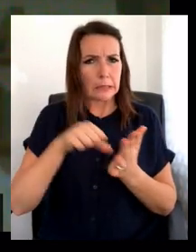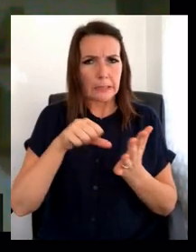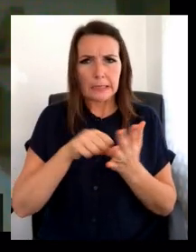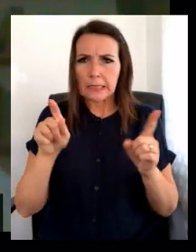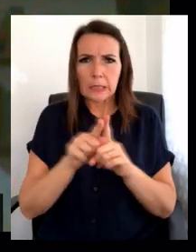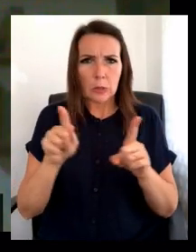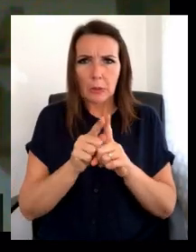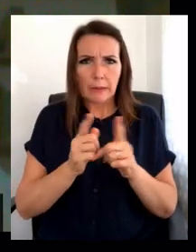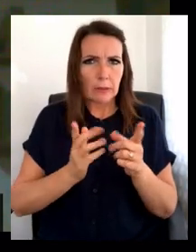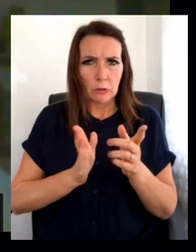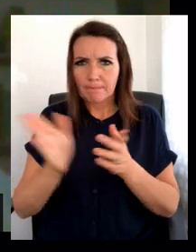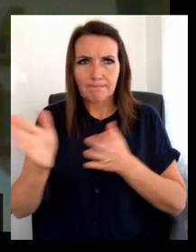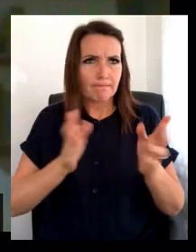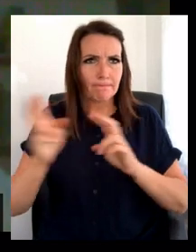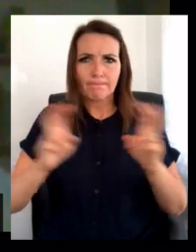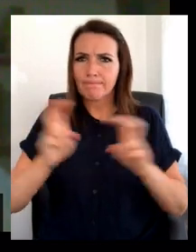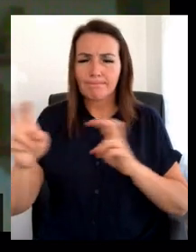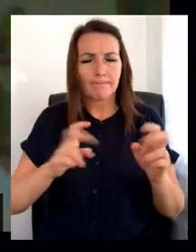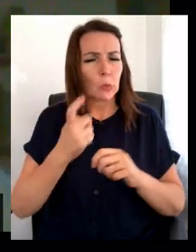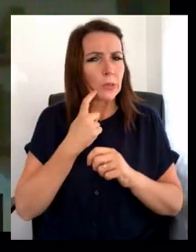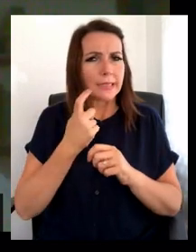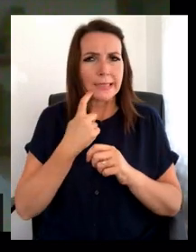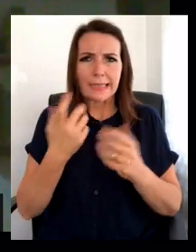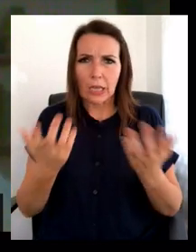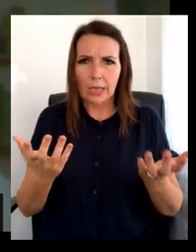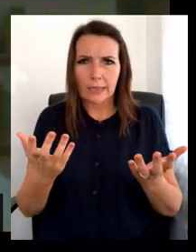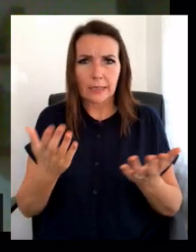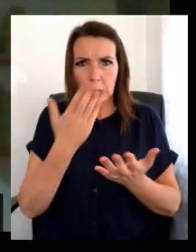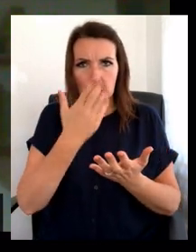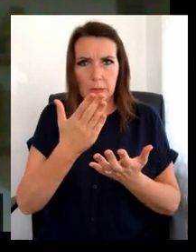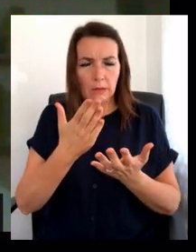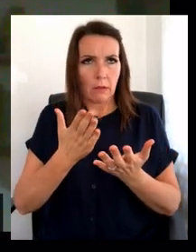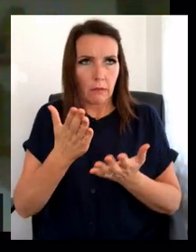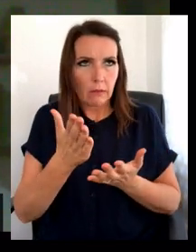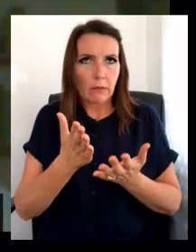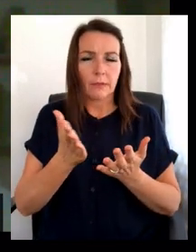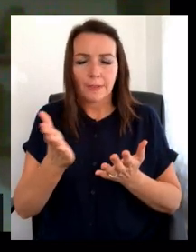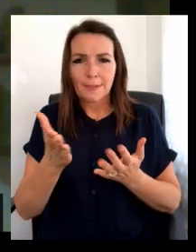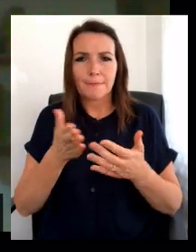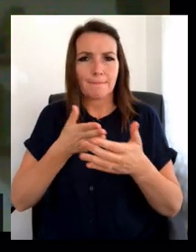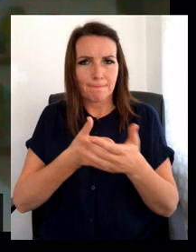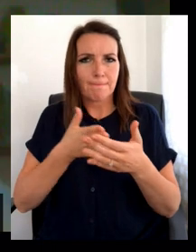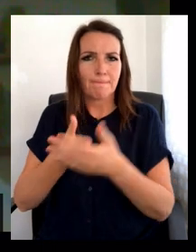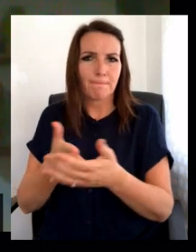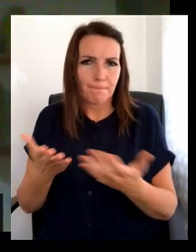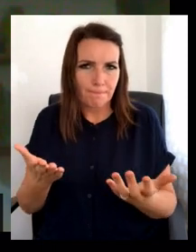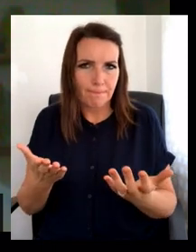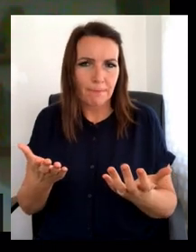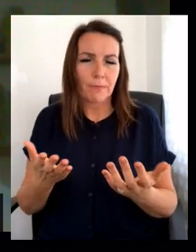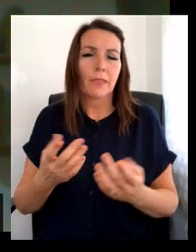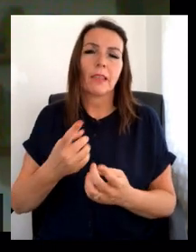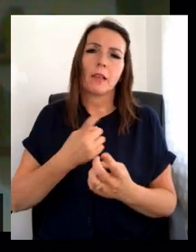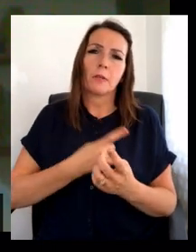more dramatic, more immediate, more complete. And something that I am really really sad